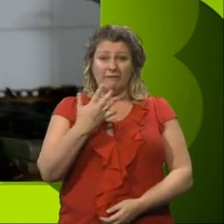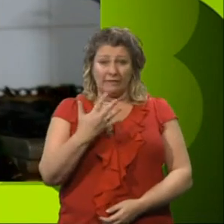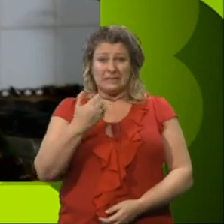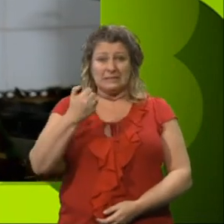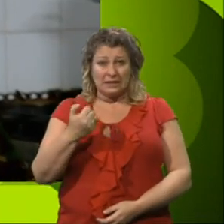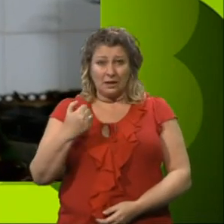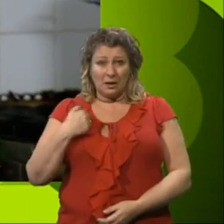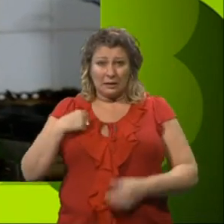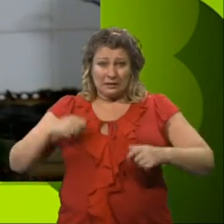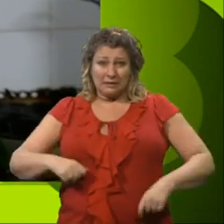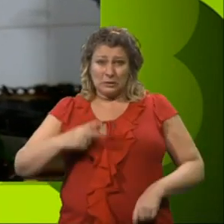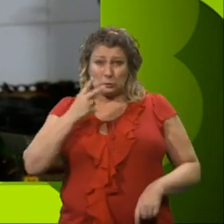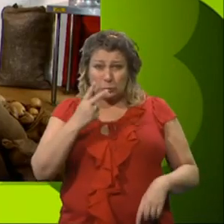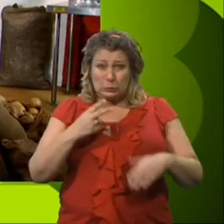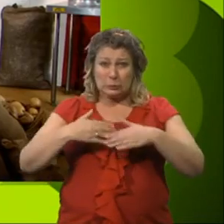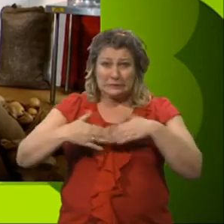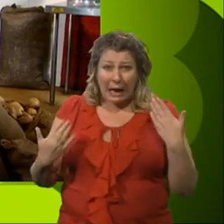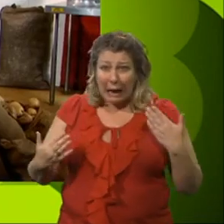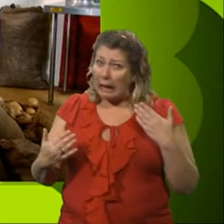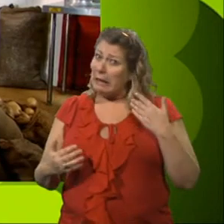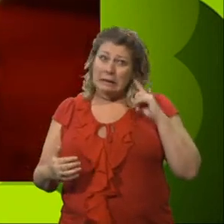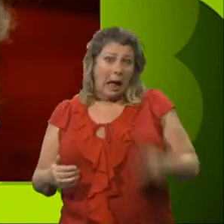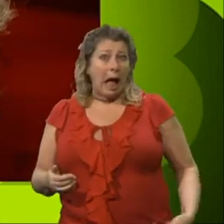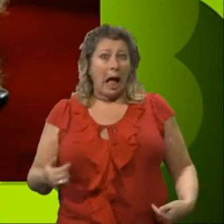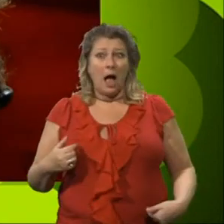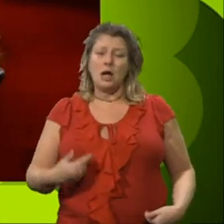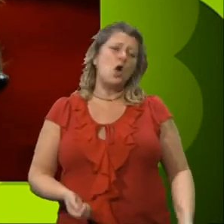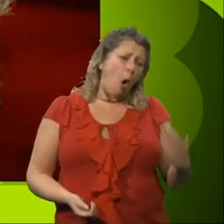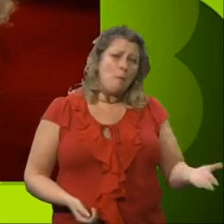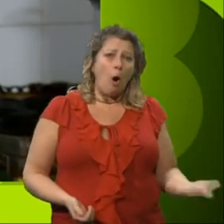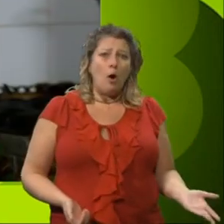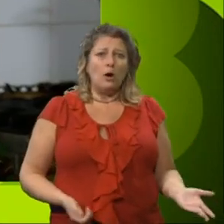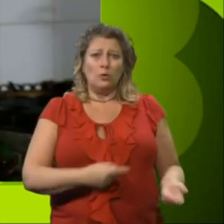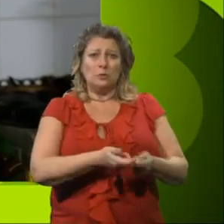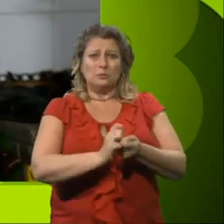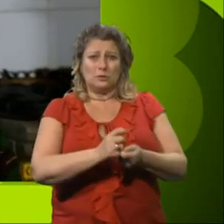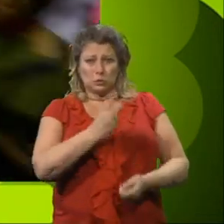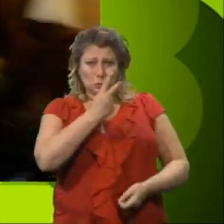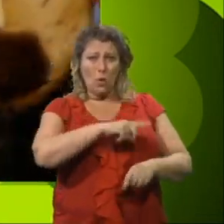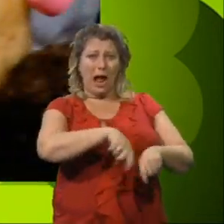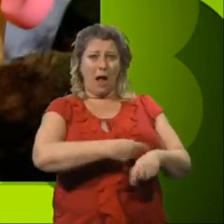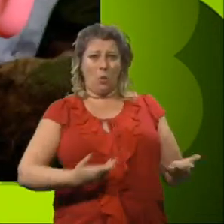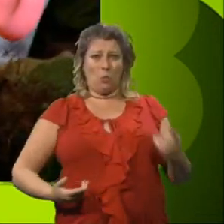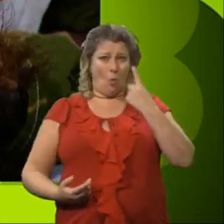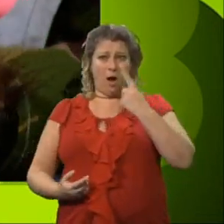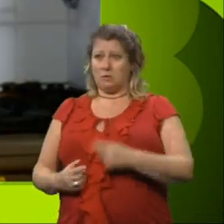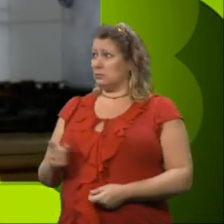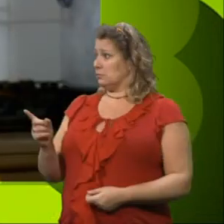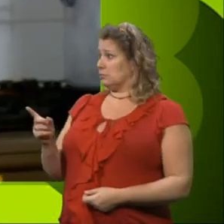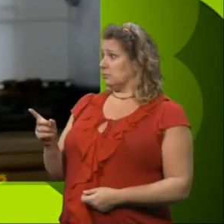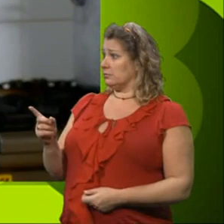I can't stay here for 2 old days. Come on, Hacker, pull your weight. You've been peeing in that spud for 2 hours.